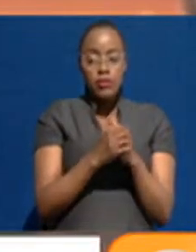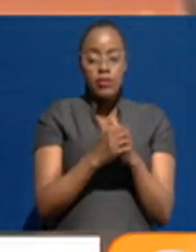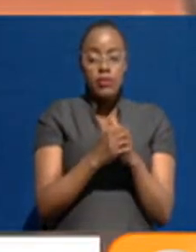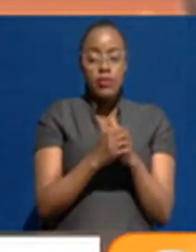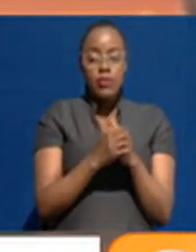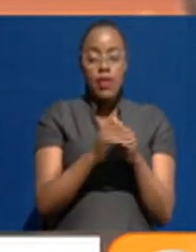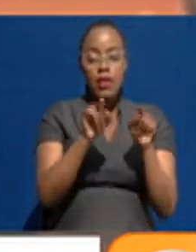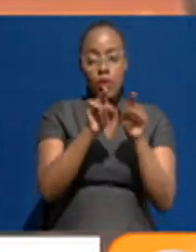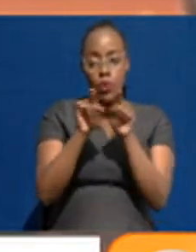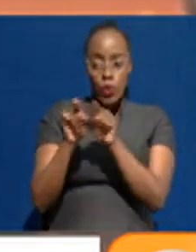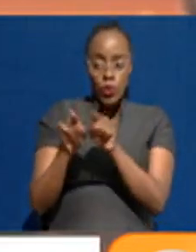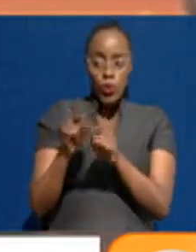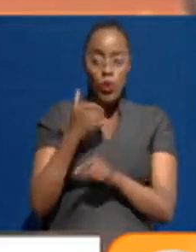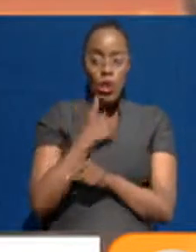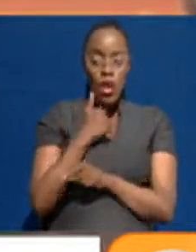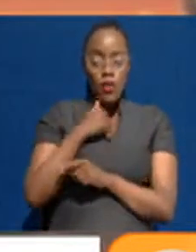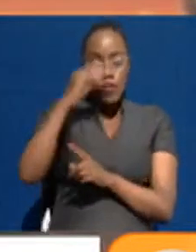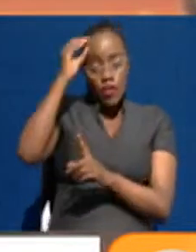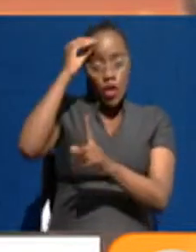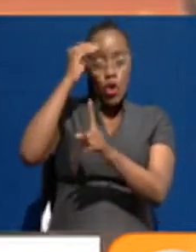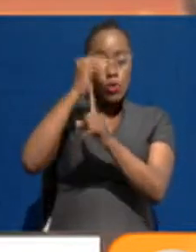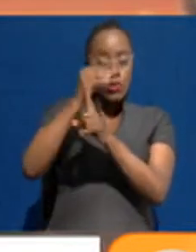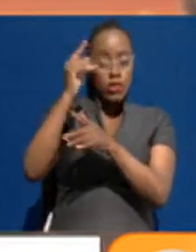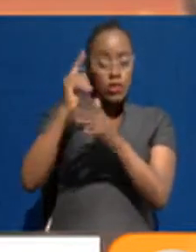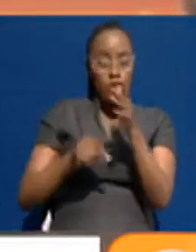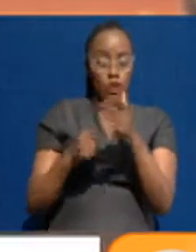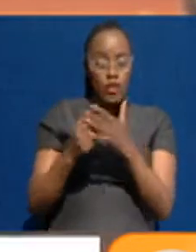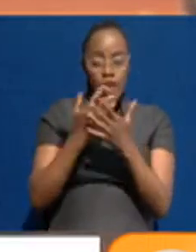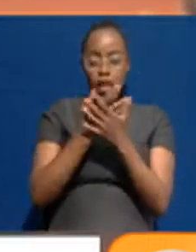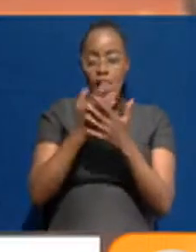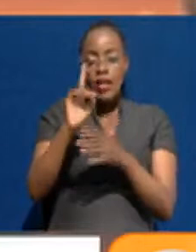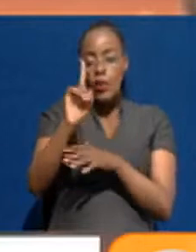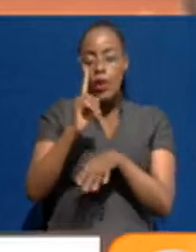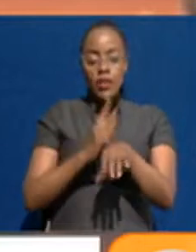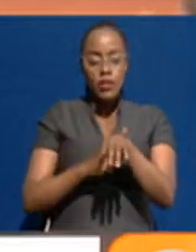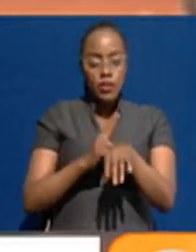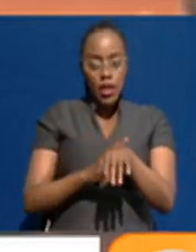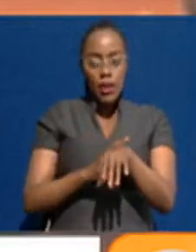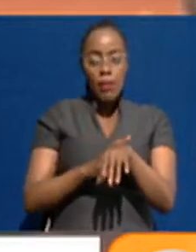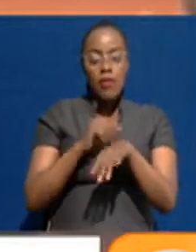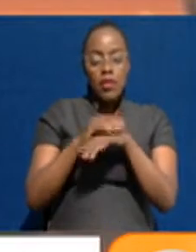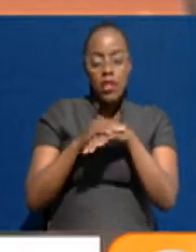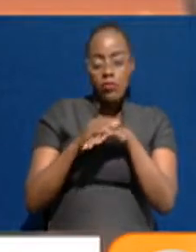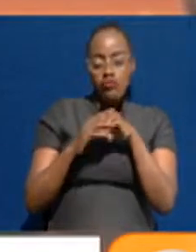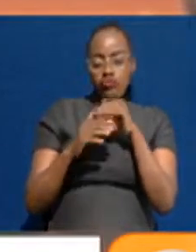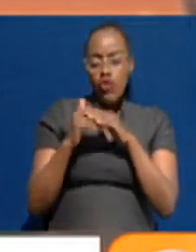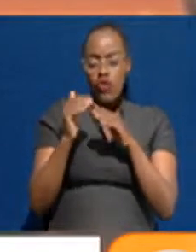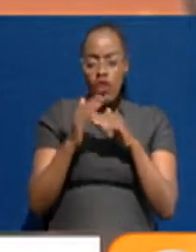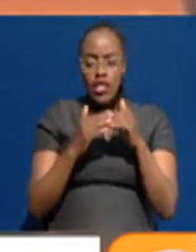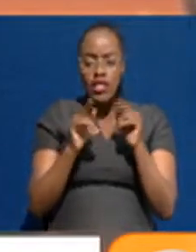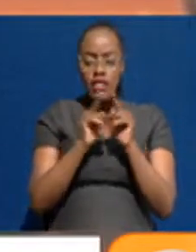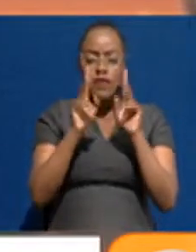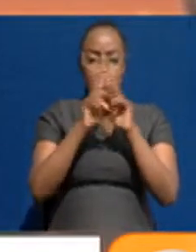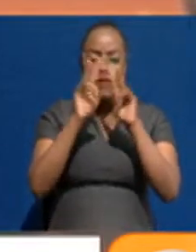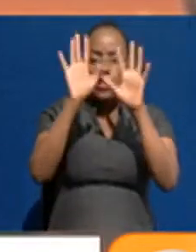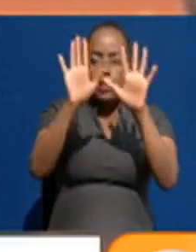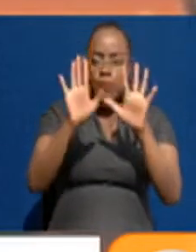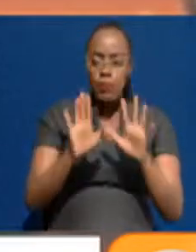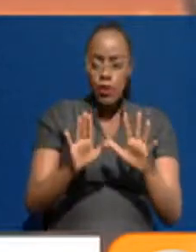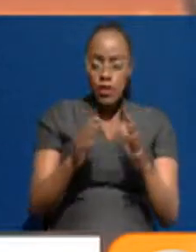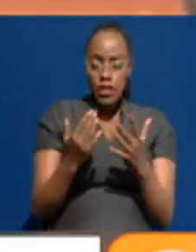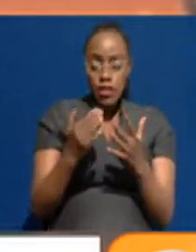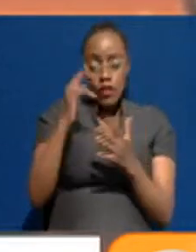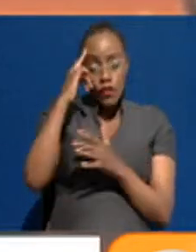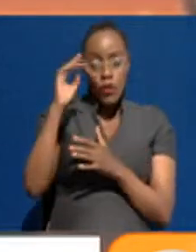The objective being that at any one time, convenience is important